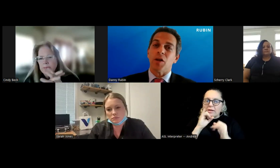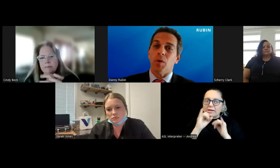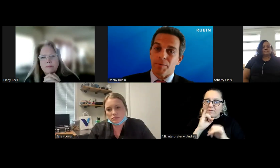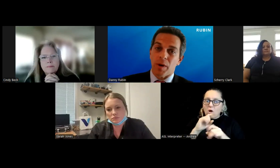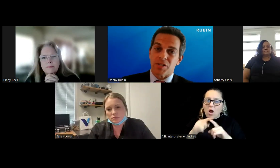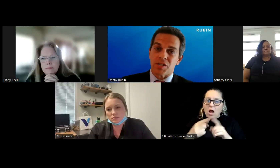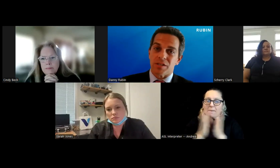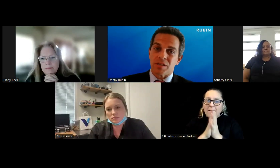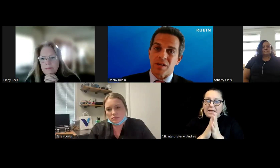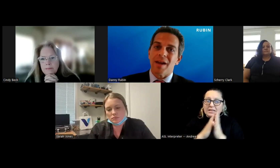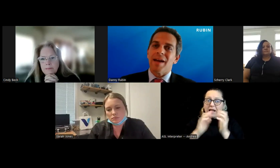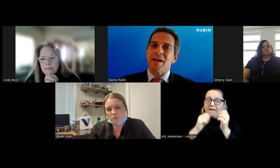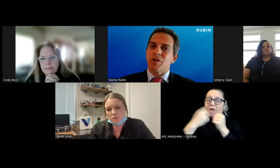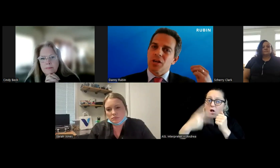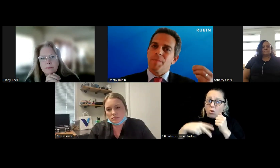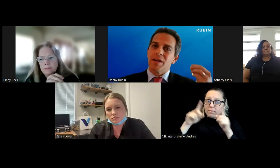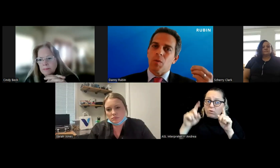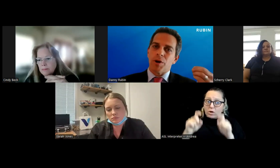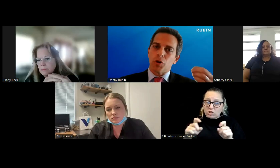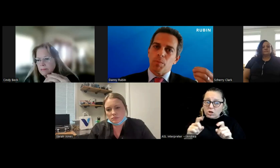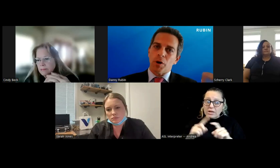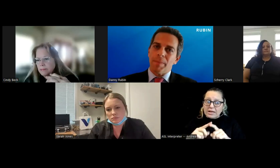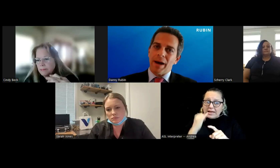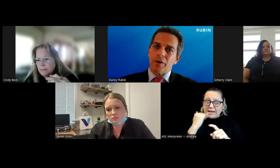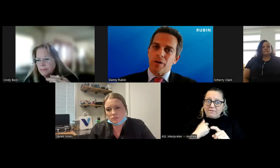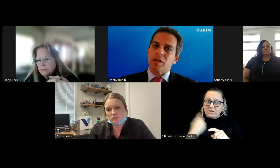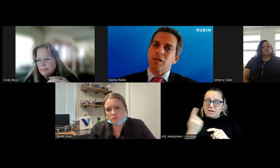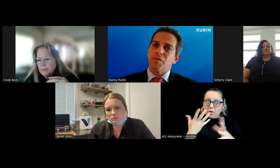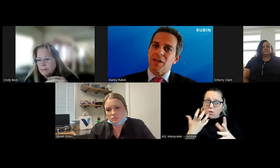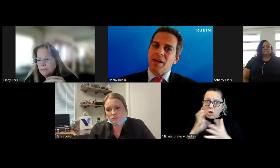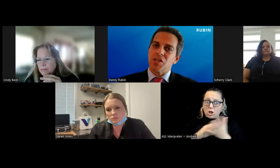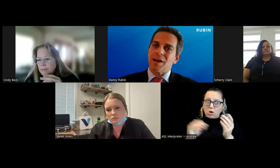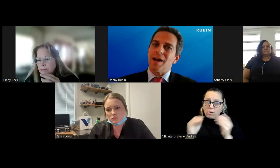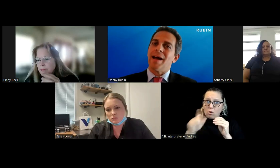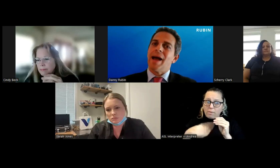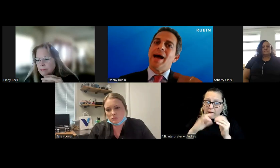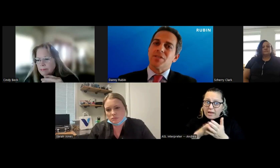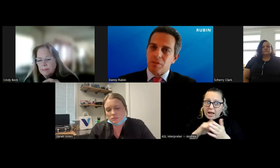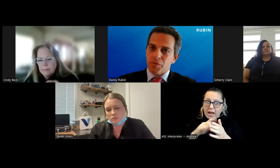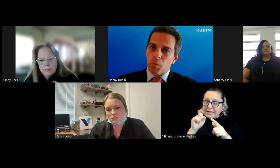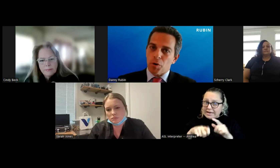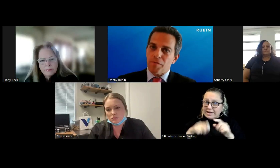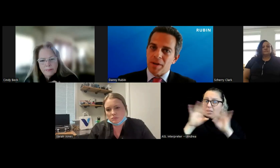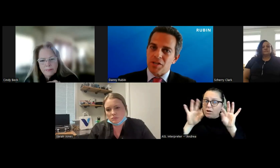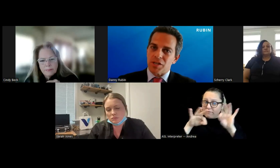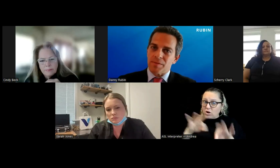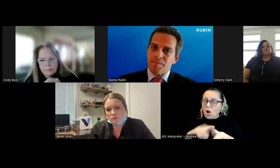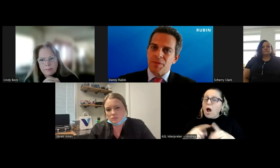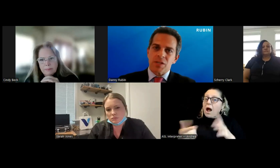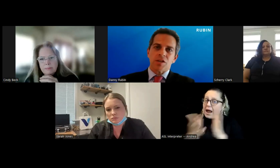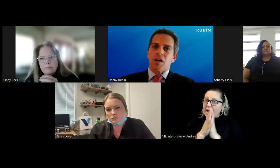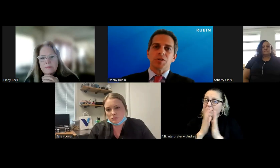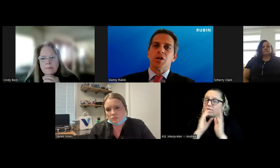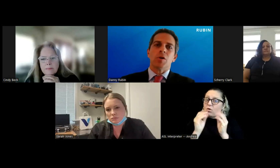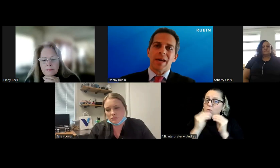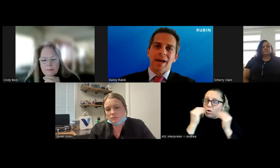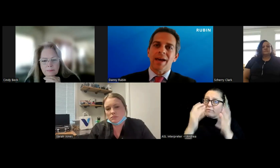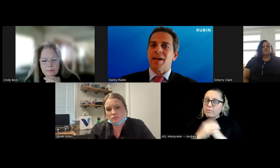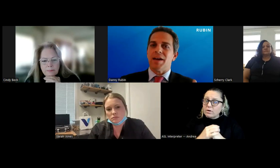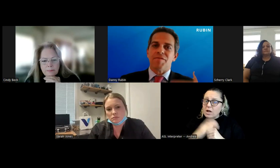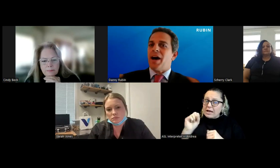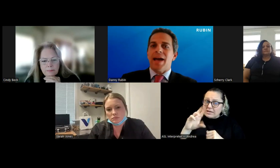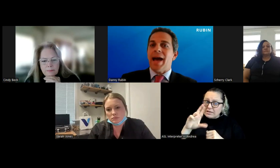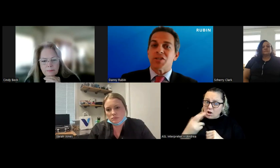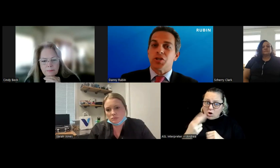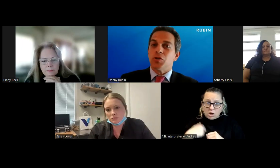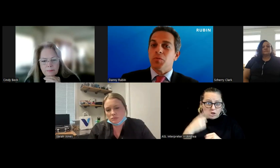asking follow-up questions. If there's something I want to learn more about or need clarification, I ask for more information. Sarah, is it